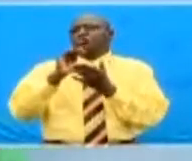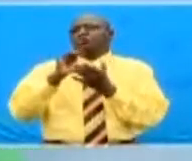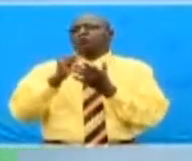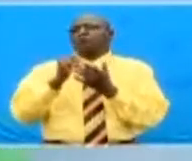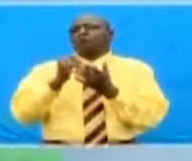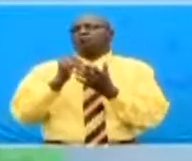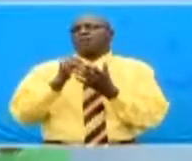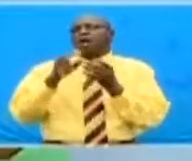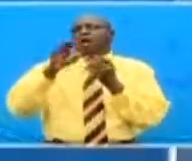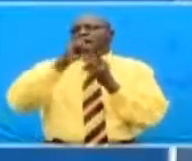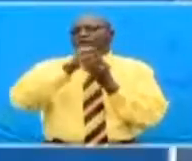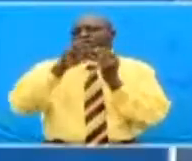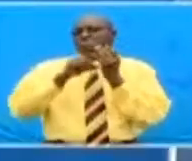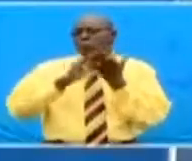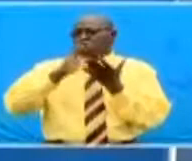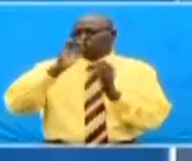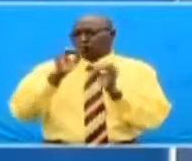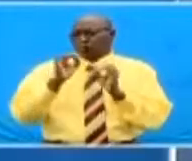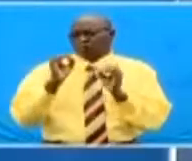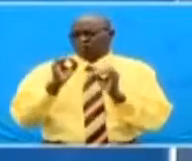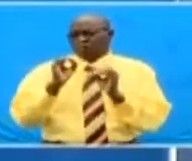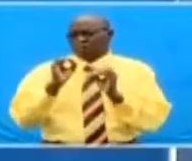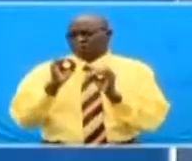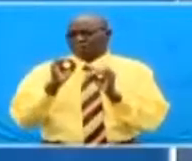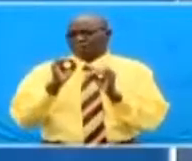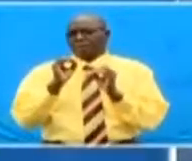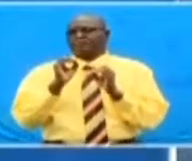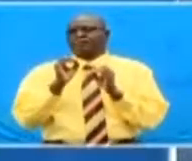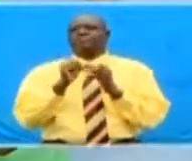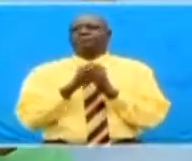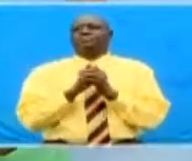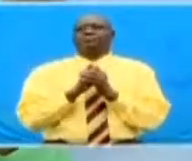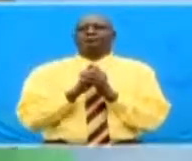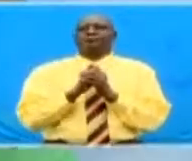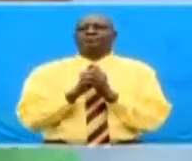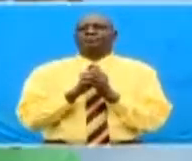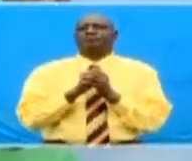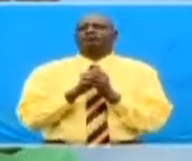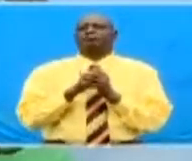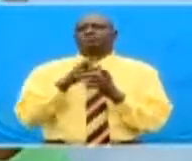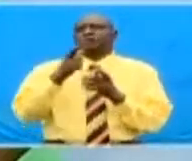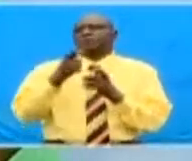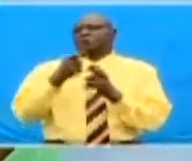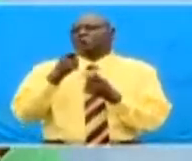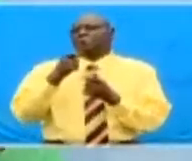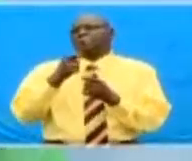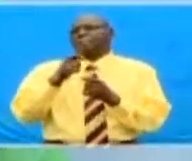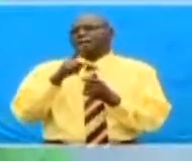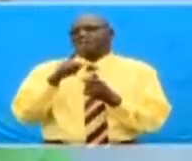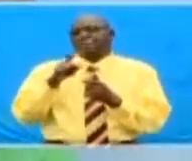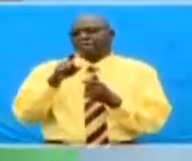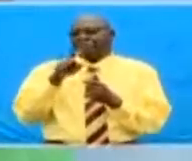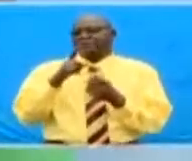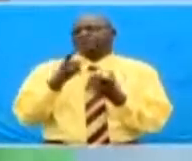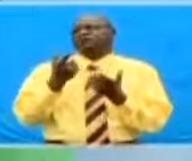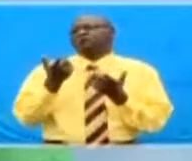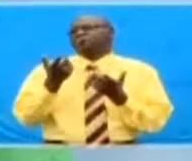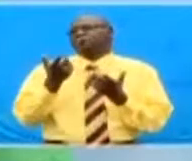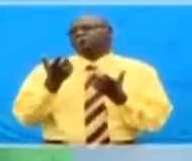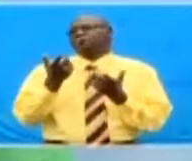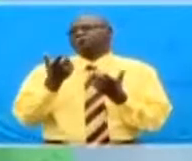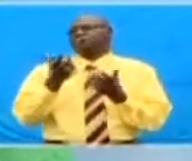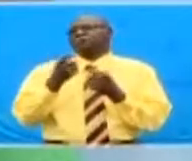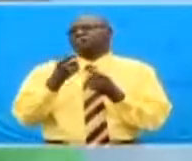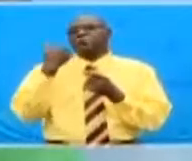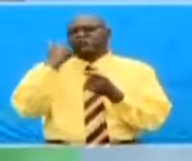that there's an increase, an escalation of transboundary pests and diseases, and which are even more